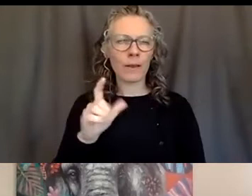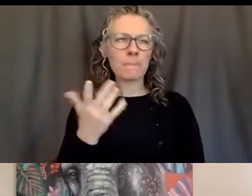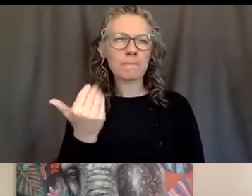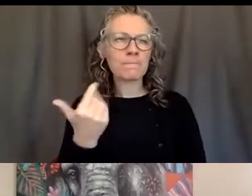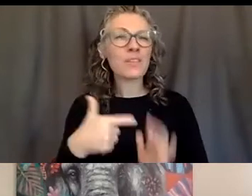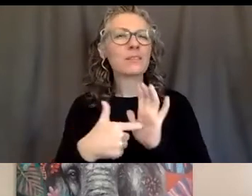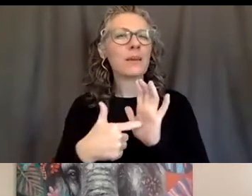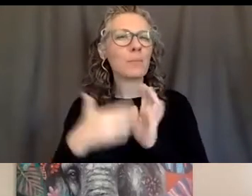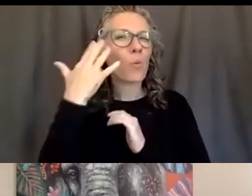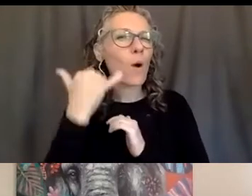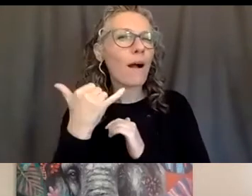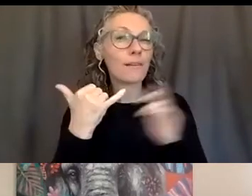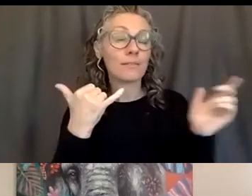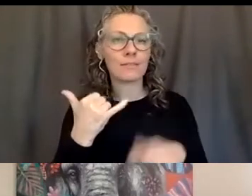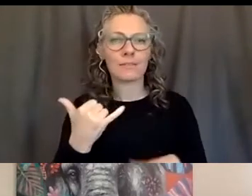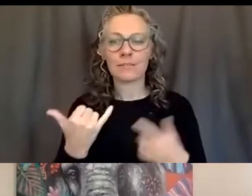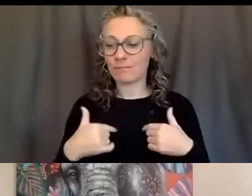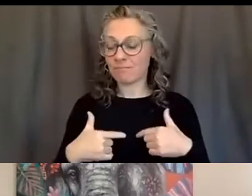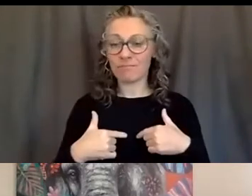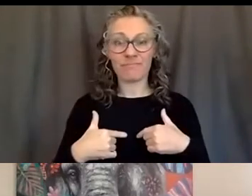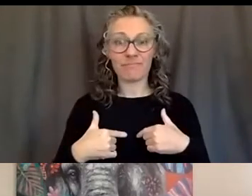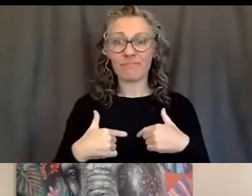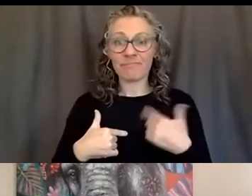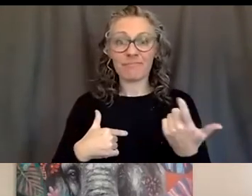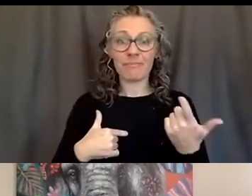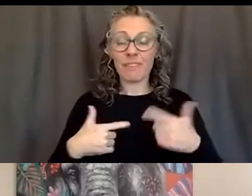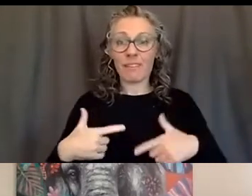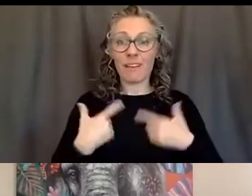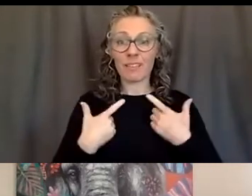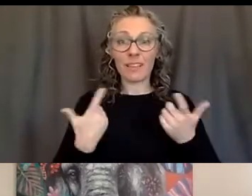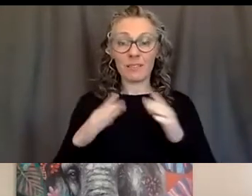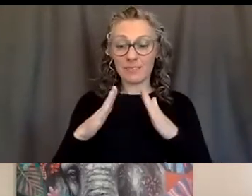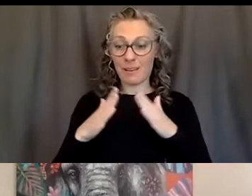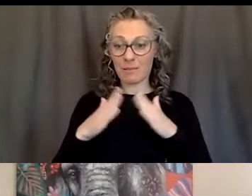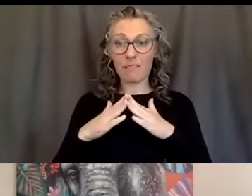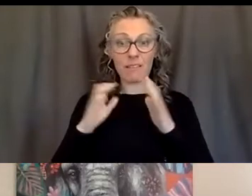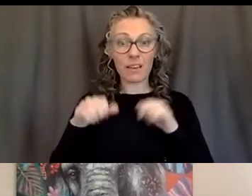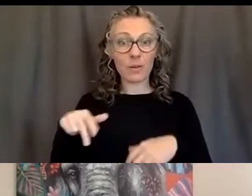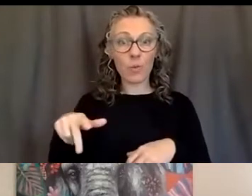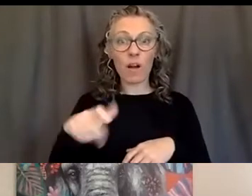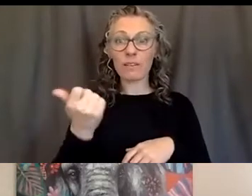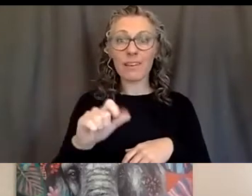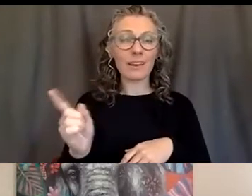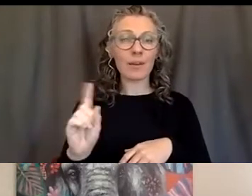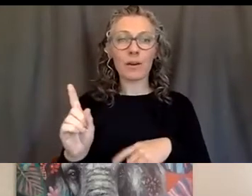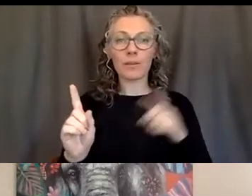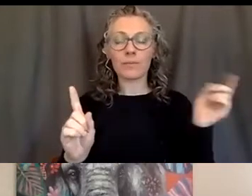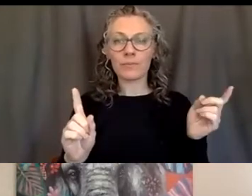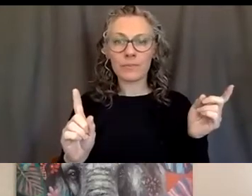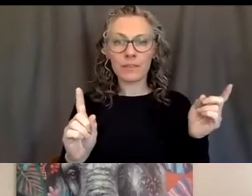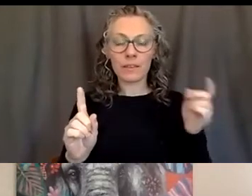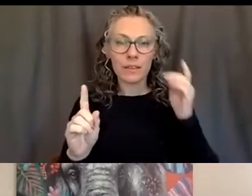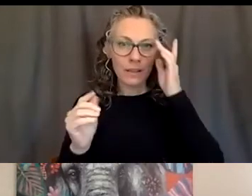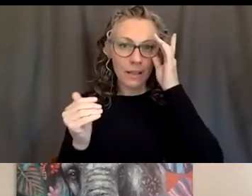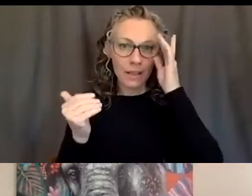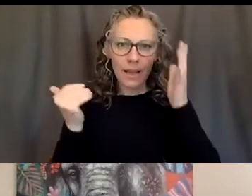why you might leave? Well, I live right downtown here. I can walk anywhere, right next to the Wow Hall.